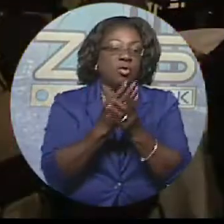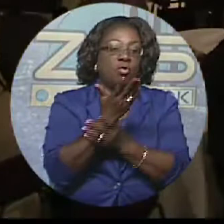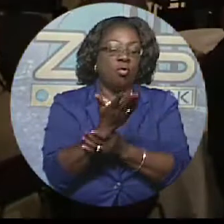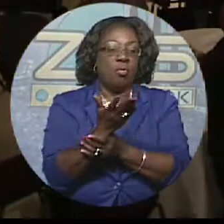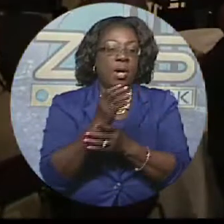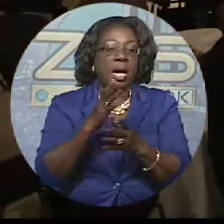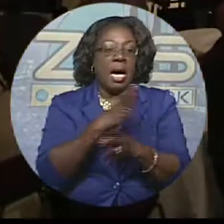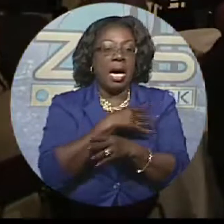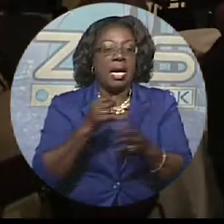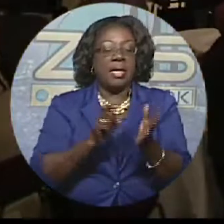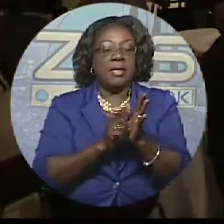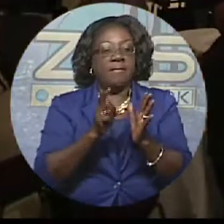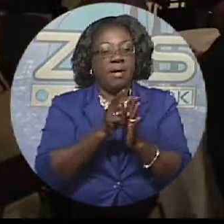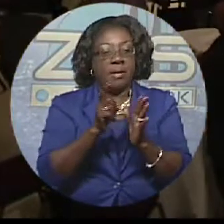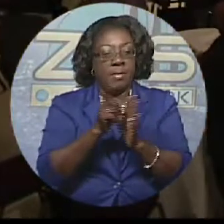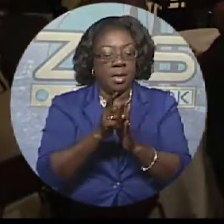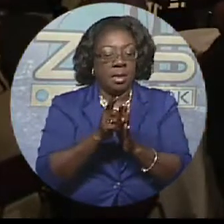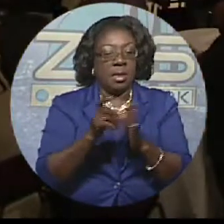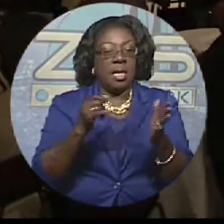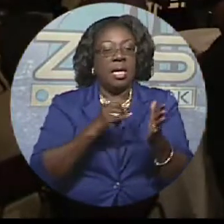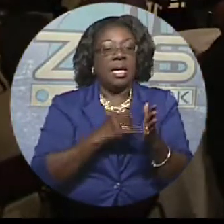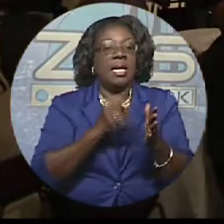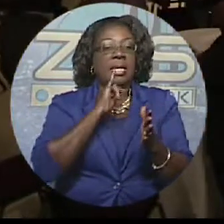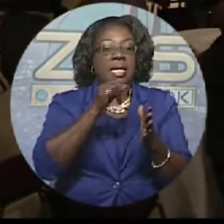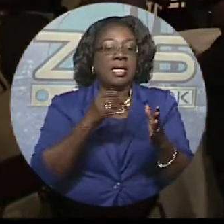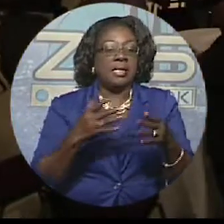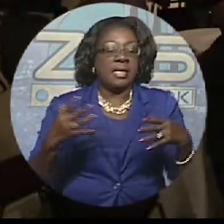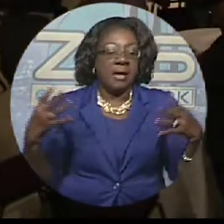It is a frightening,